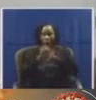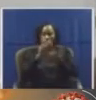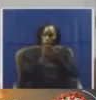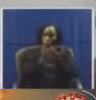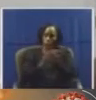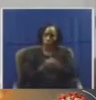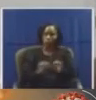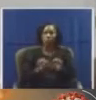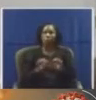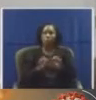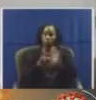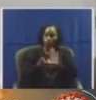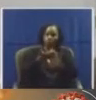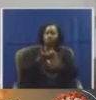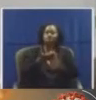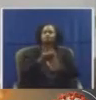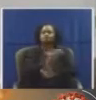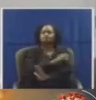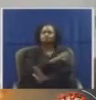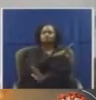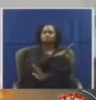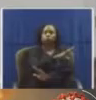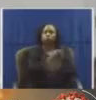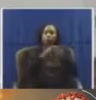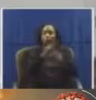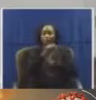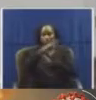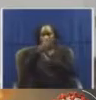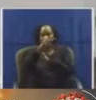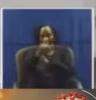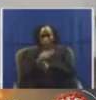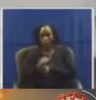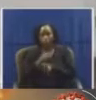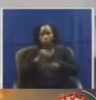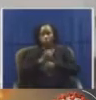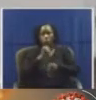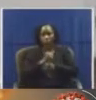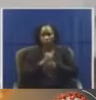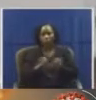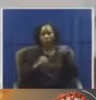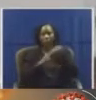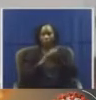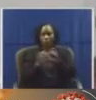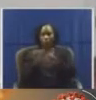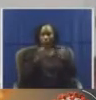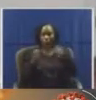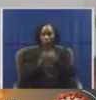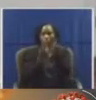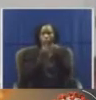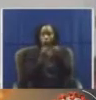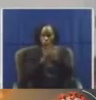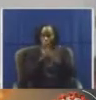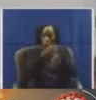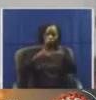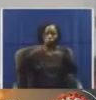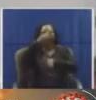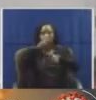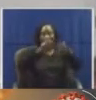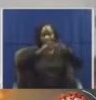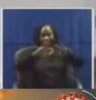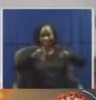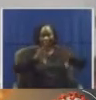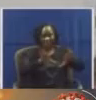capabilities of the MPA, of the Investigative Directorate, and we support the appointment of the new head of the Investigative Directorate, and thank